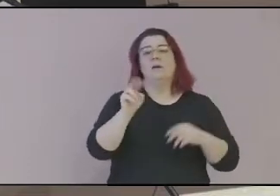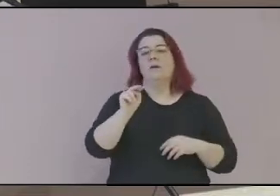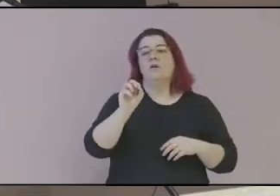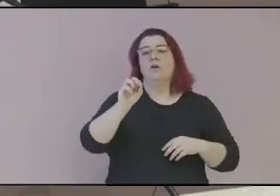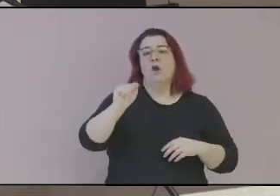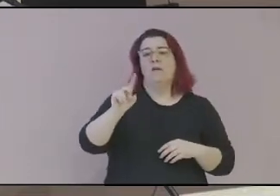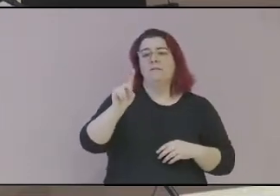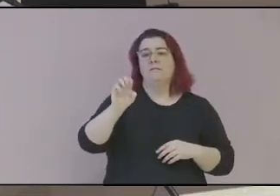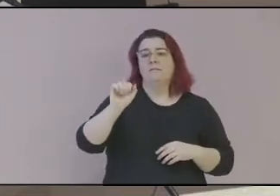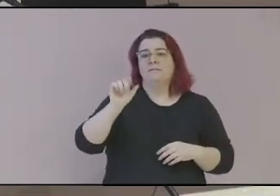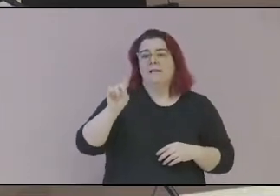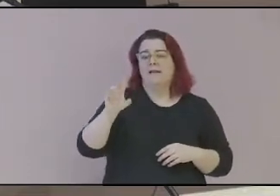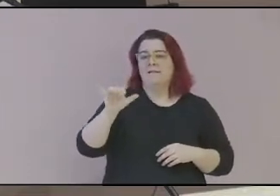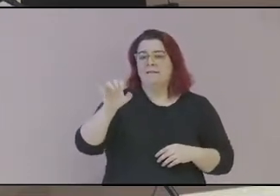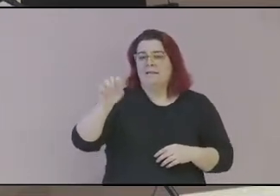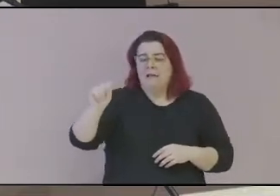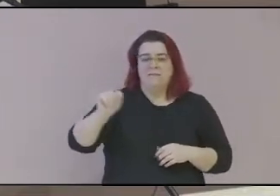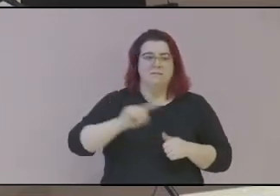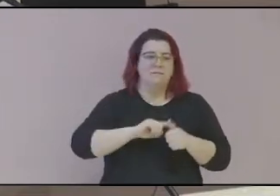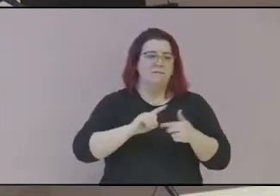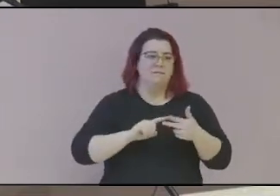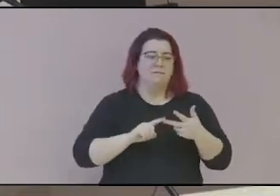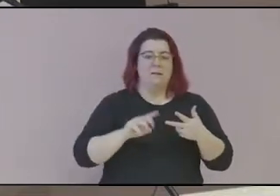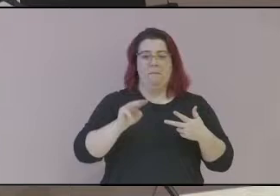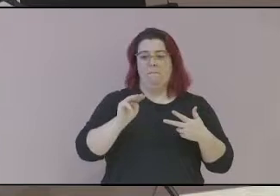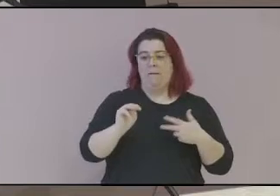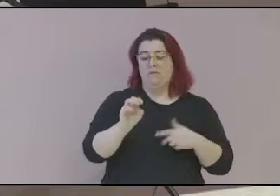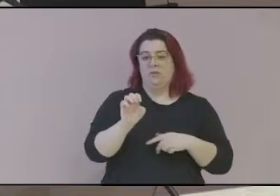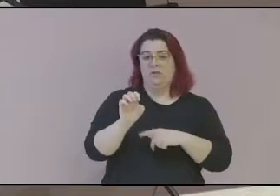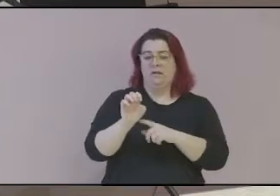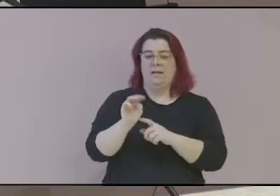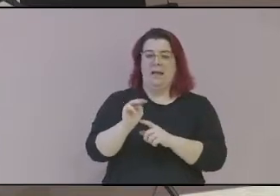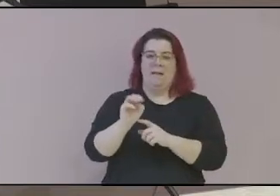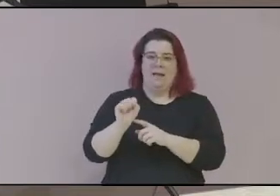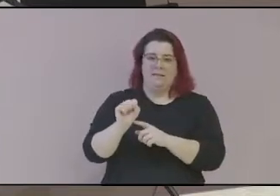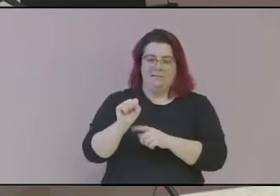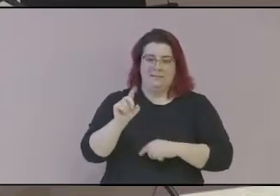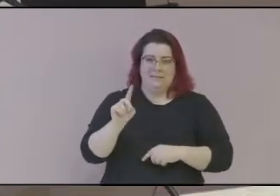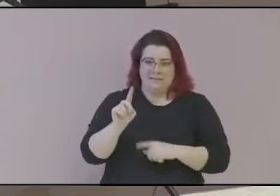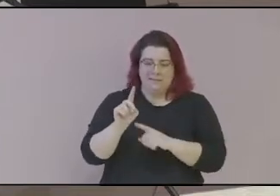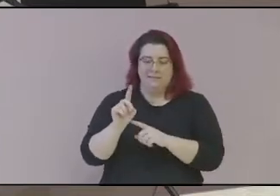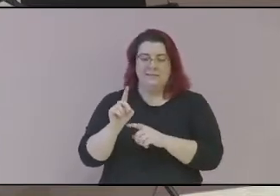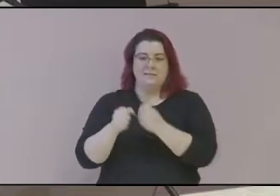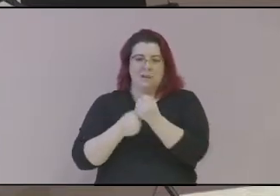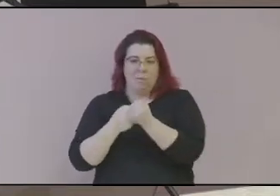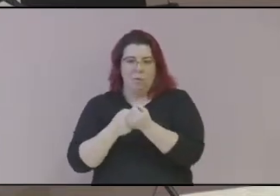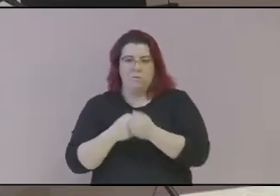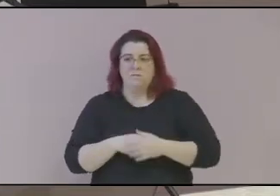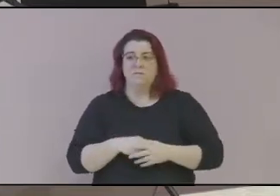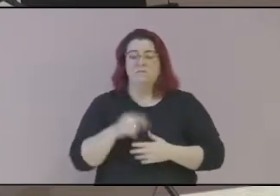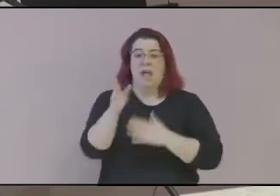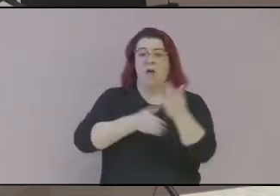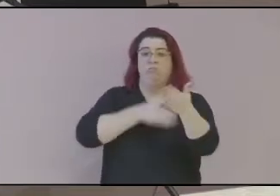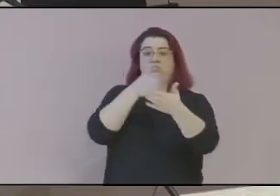York, and Neuromuscular Disability Support United filed a lawsuit in 2020